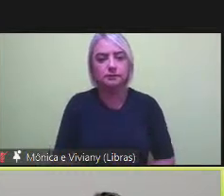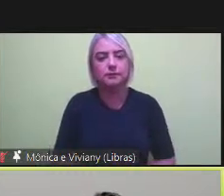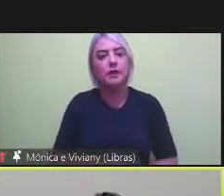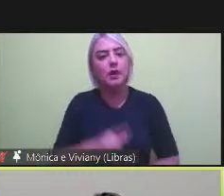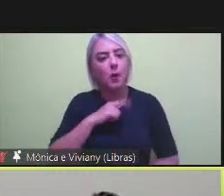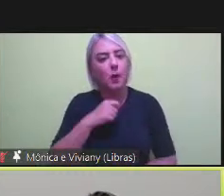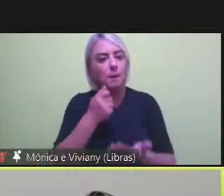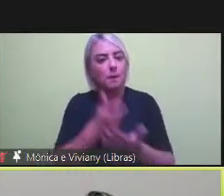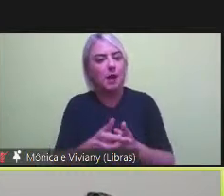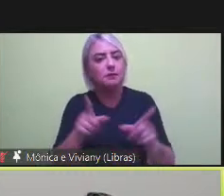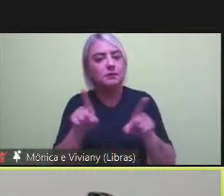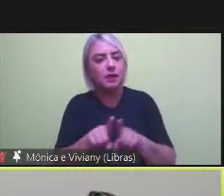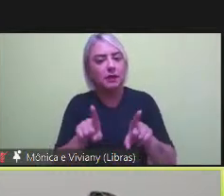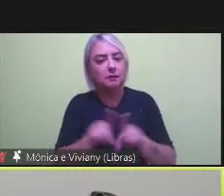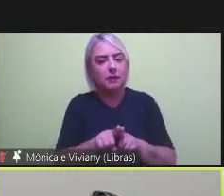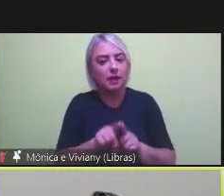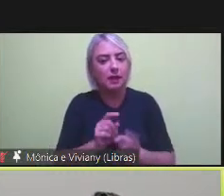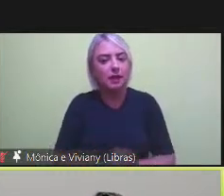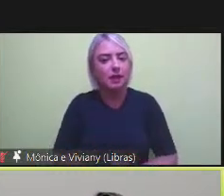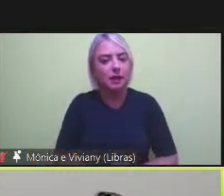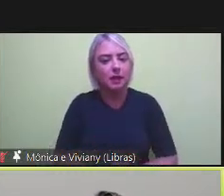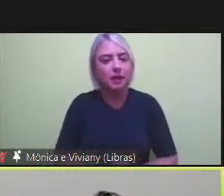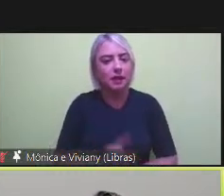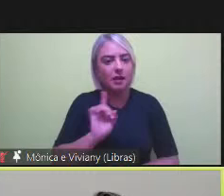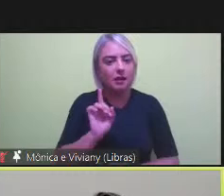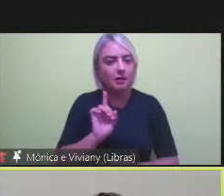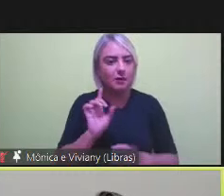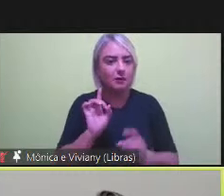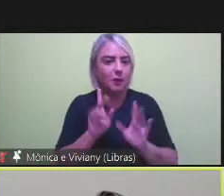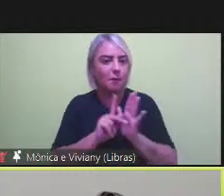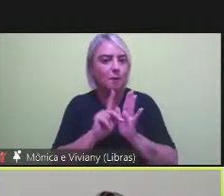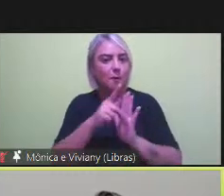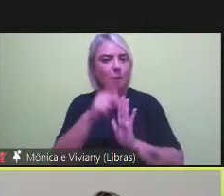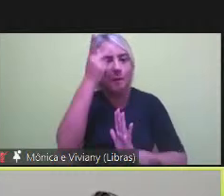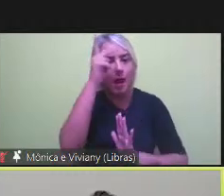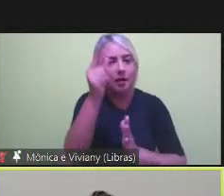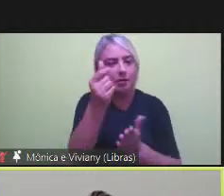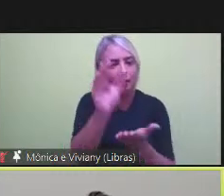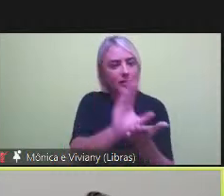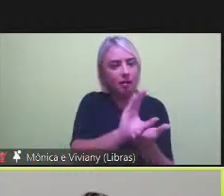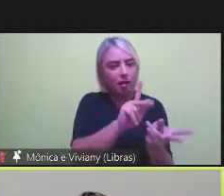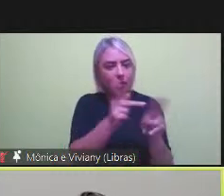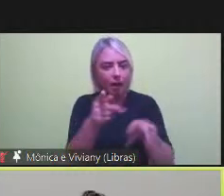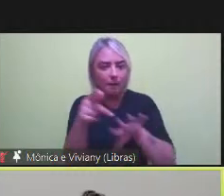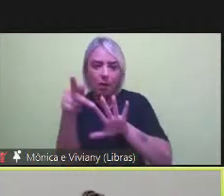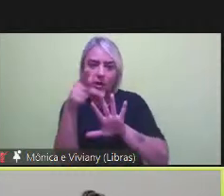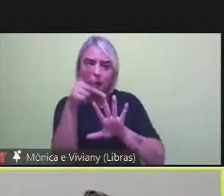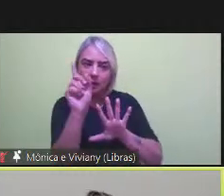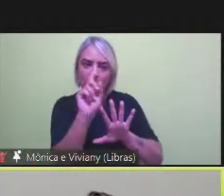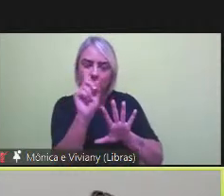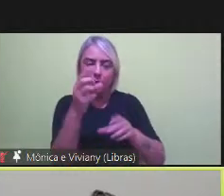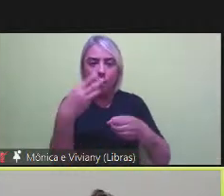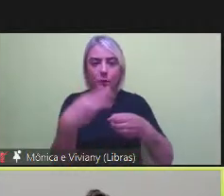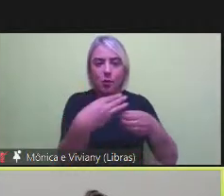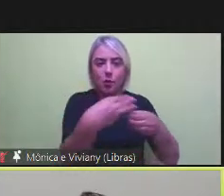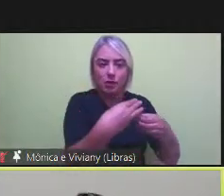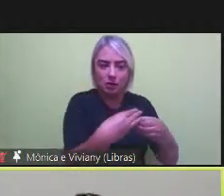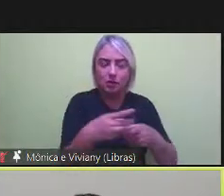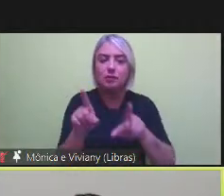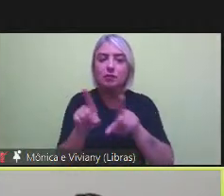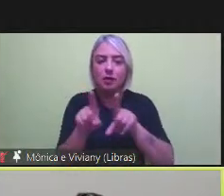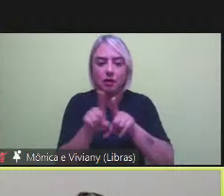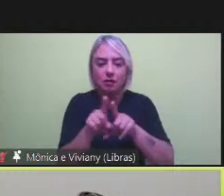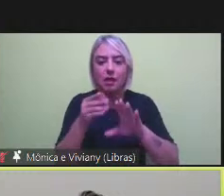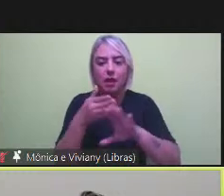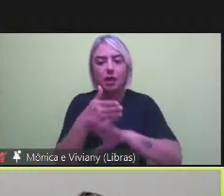Next slide, please. We acquired also, and this was not exclusively with the resources from this, with the